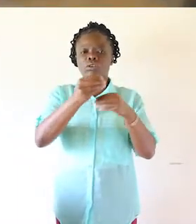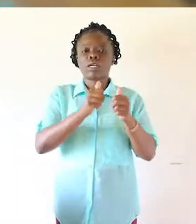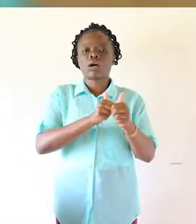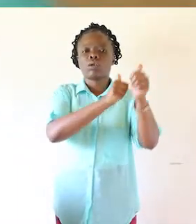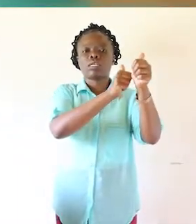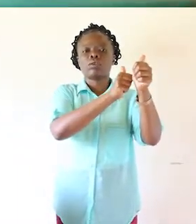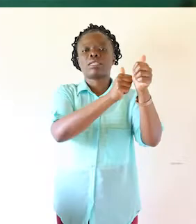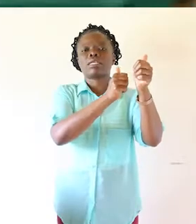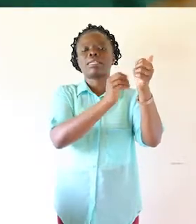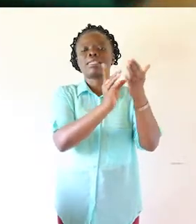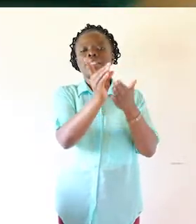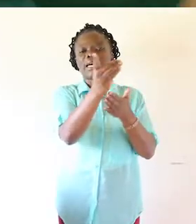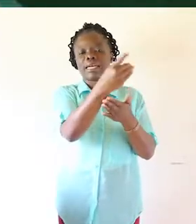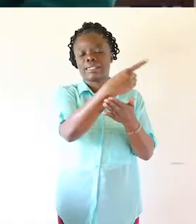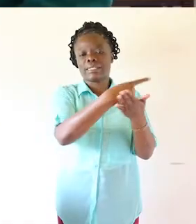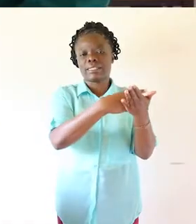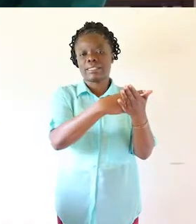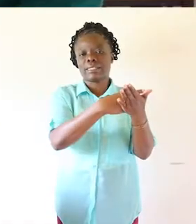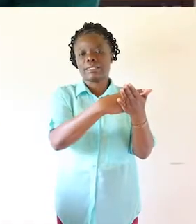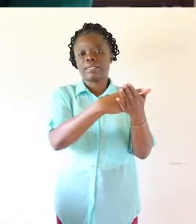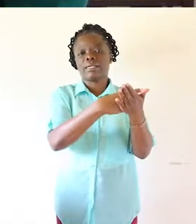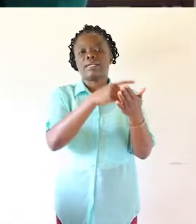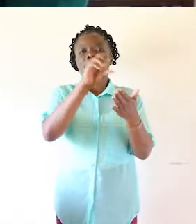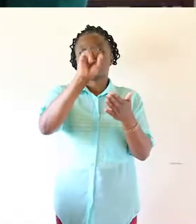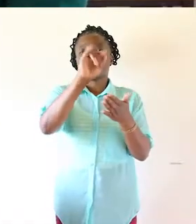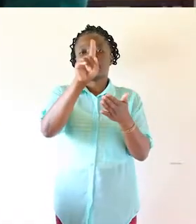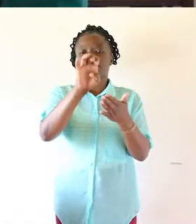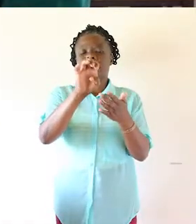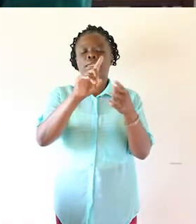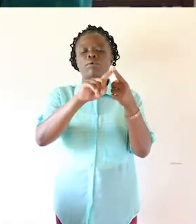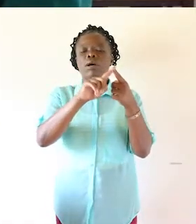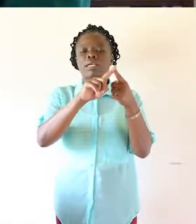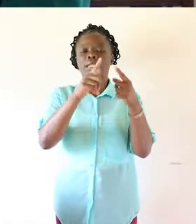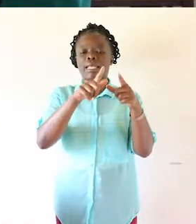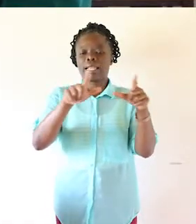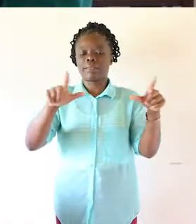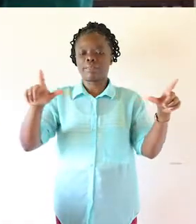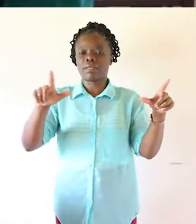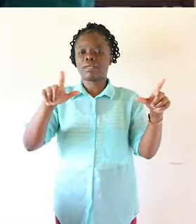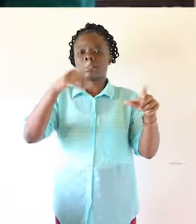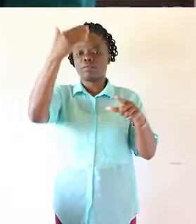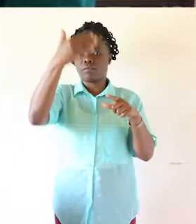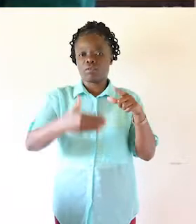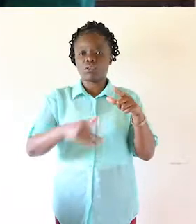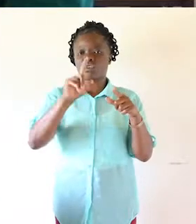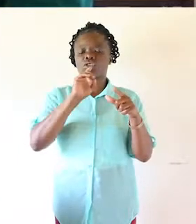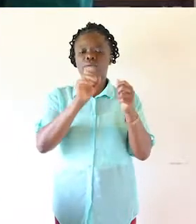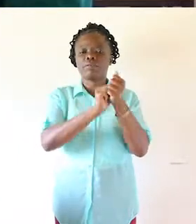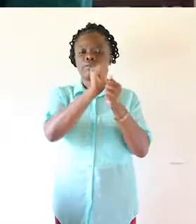to the desired bag size. 1. The length of front piece should be